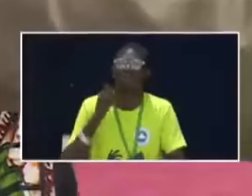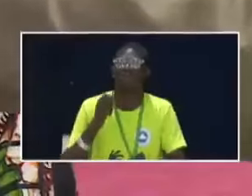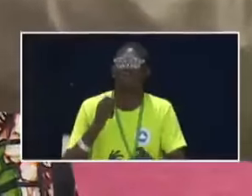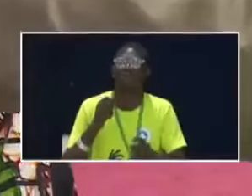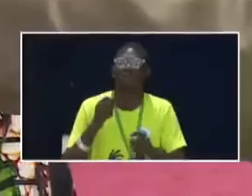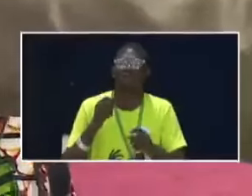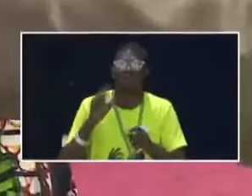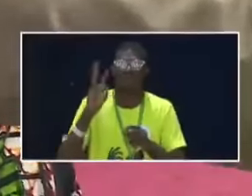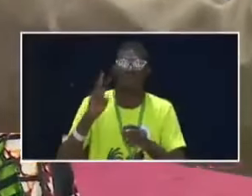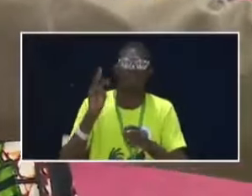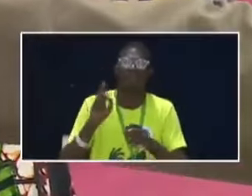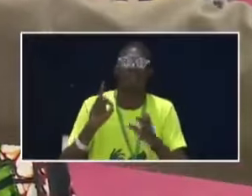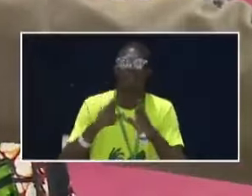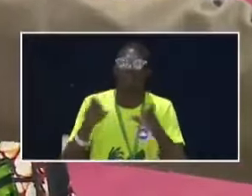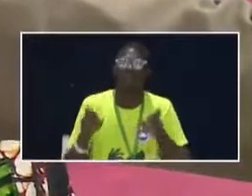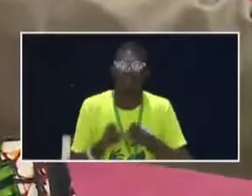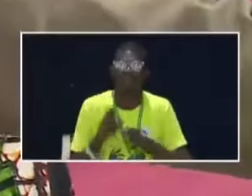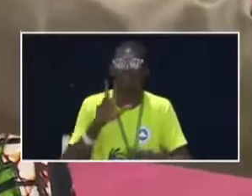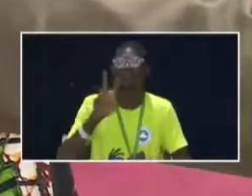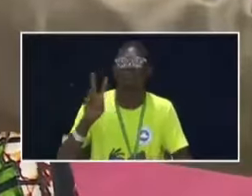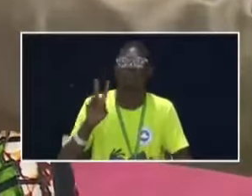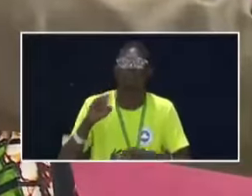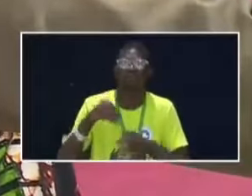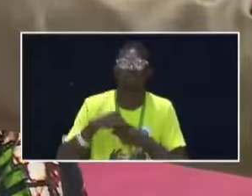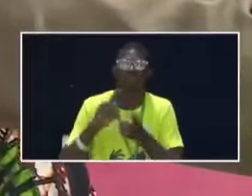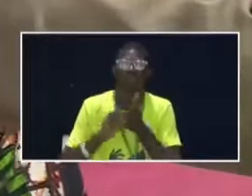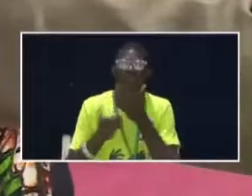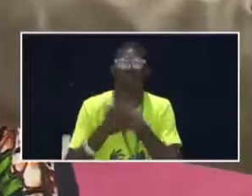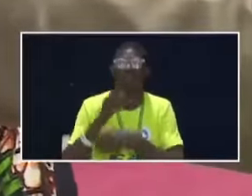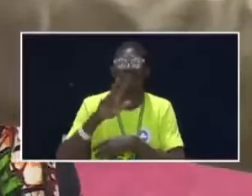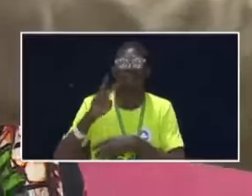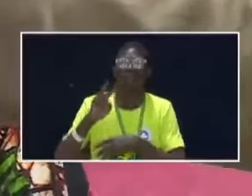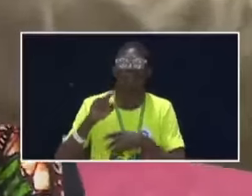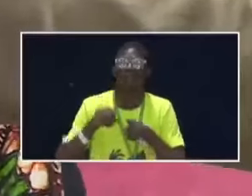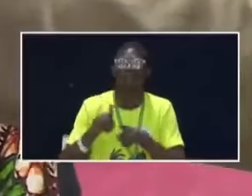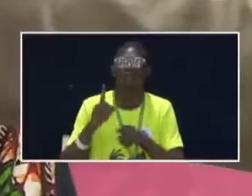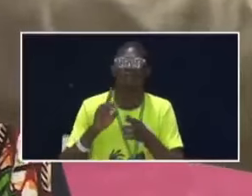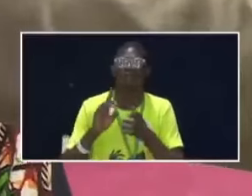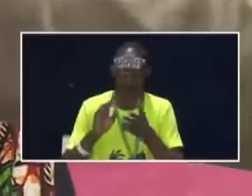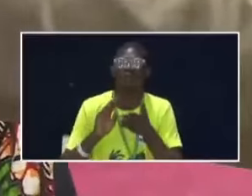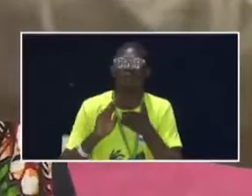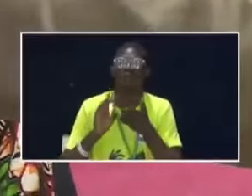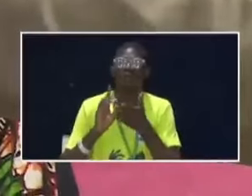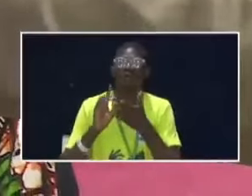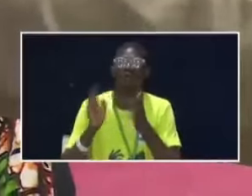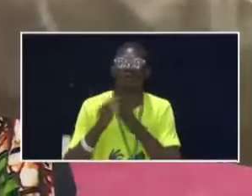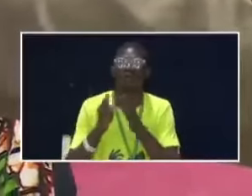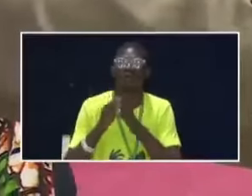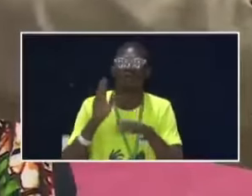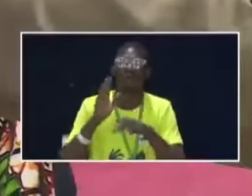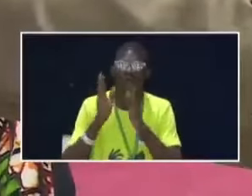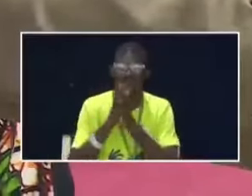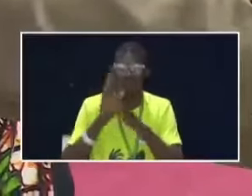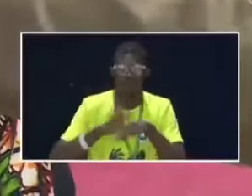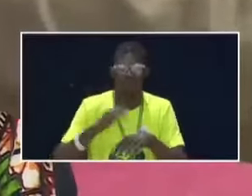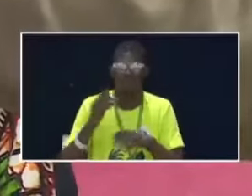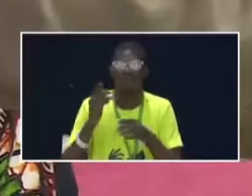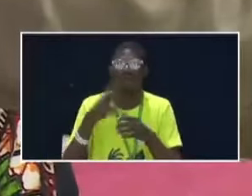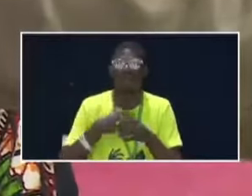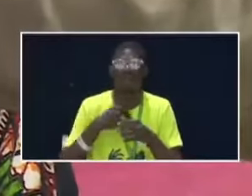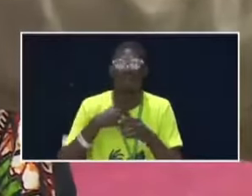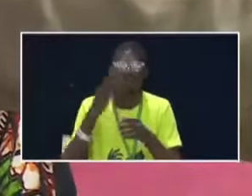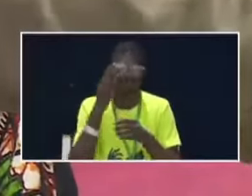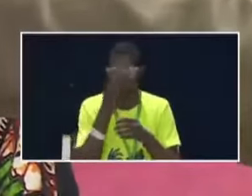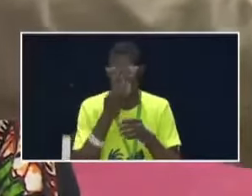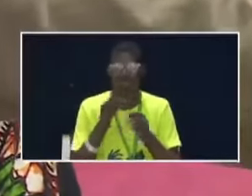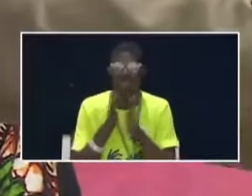Region 32. In December 2022, during the Congress, I had the Lord prayed on an handkerchief for us, and he asked us